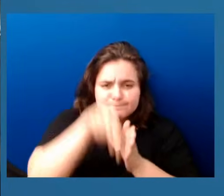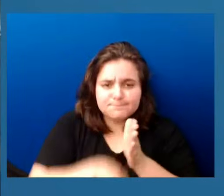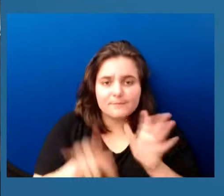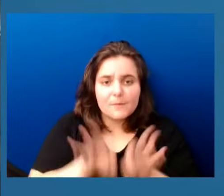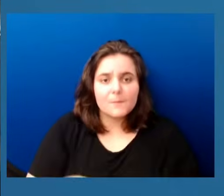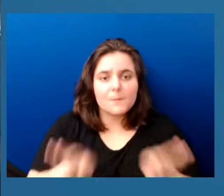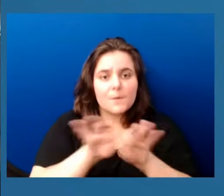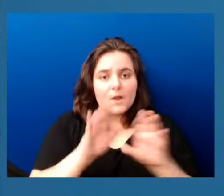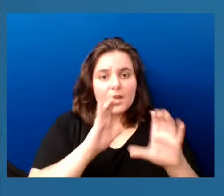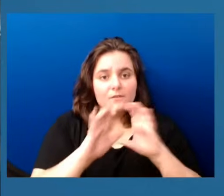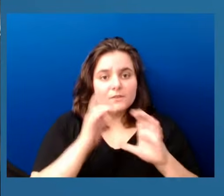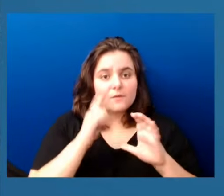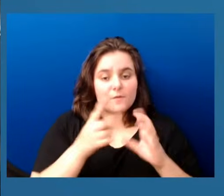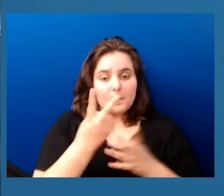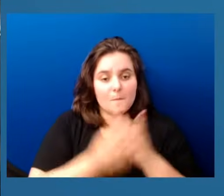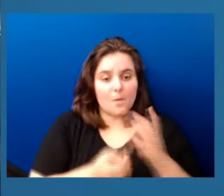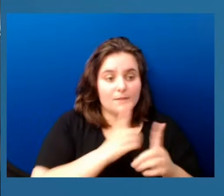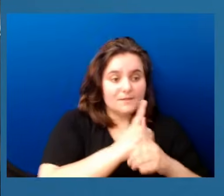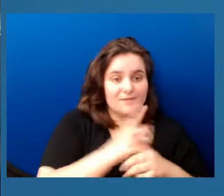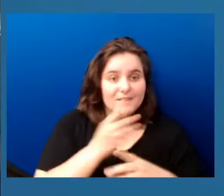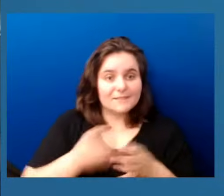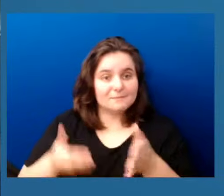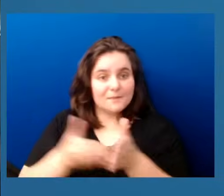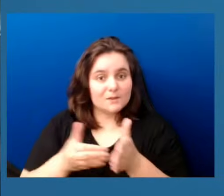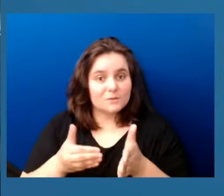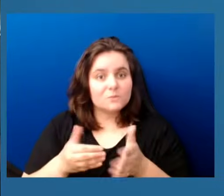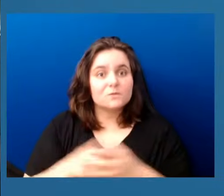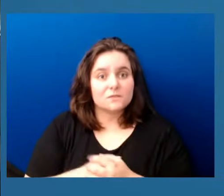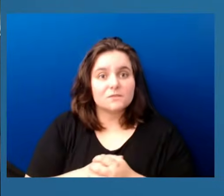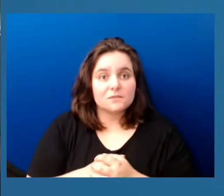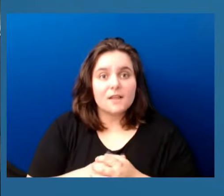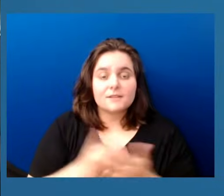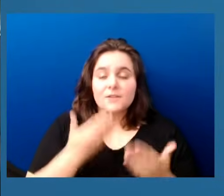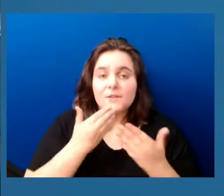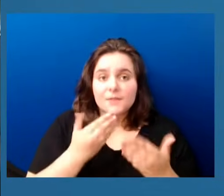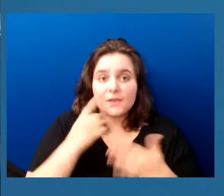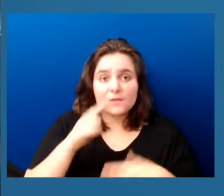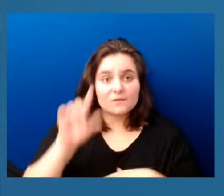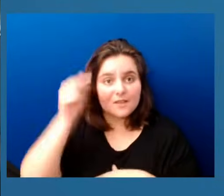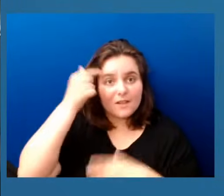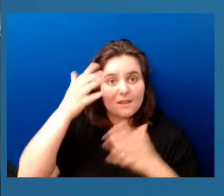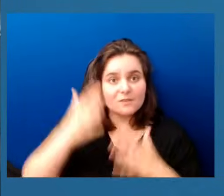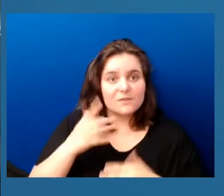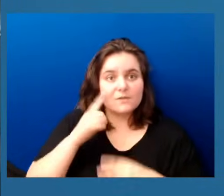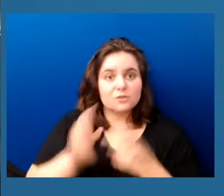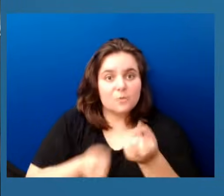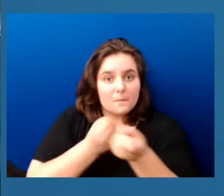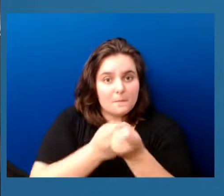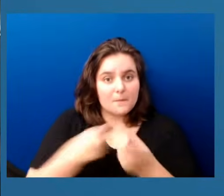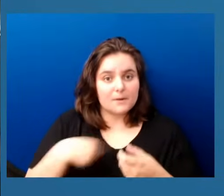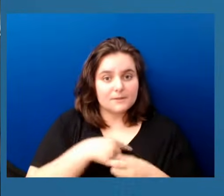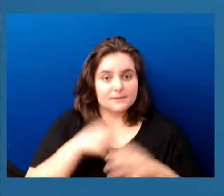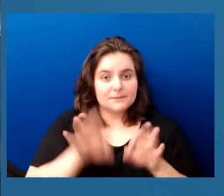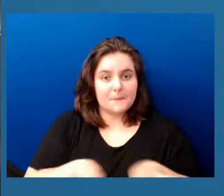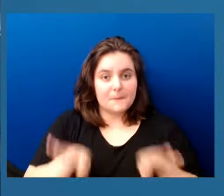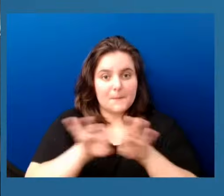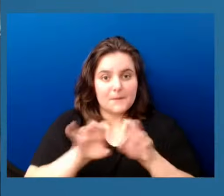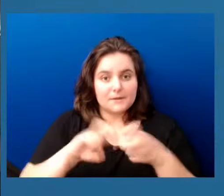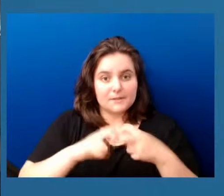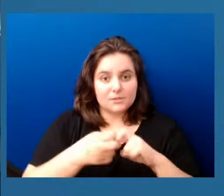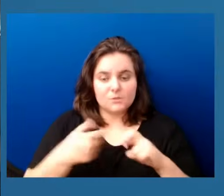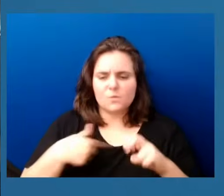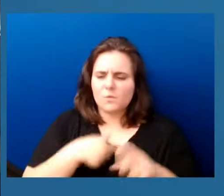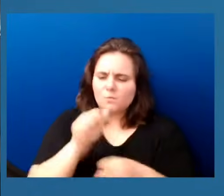thank you to Governor Hochul for standing with us on this important issue as we work every day to deliver justice to victims around the